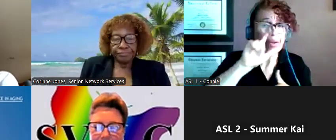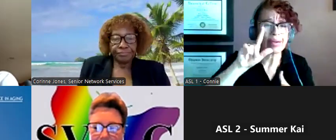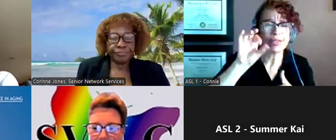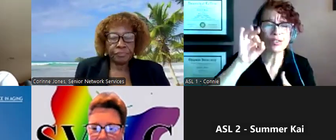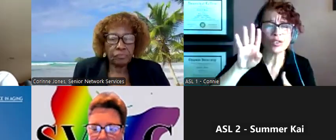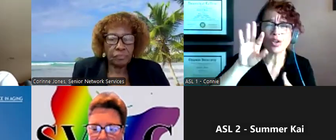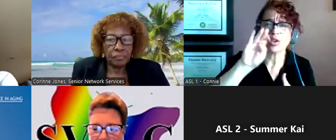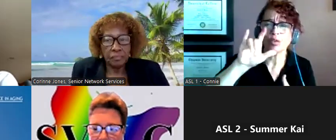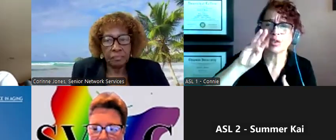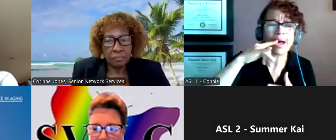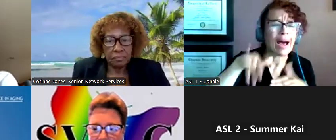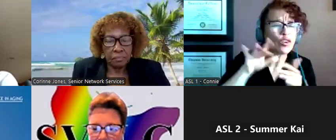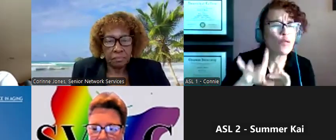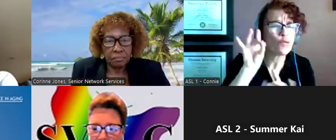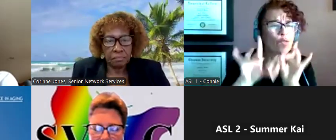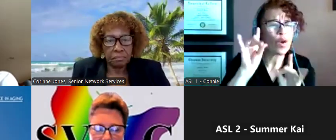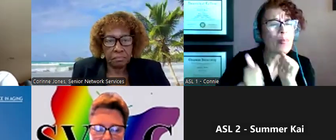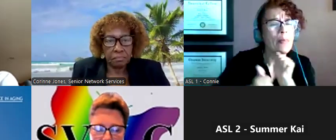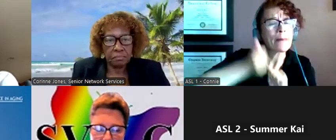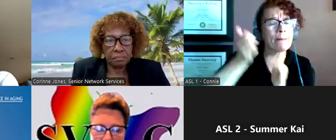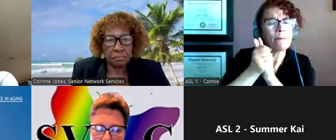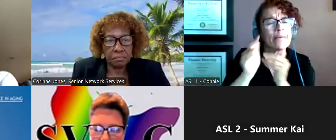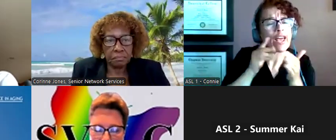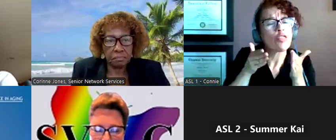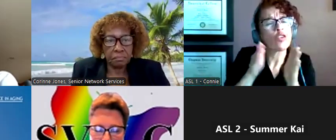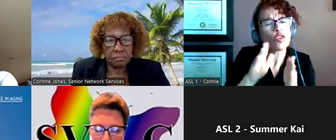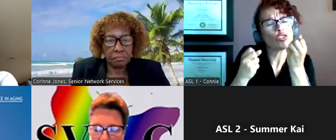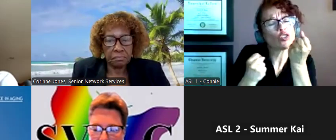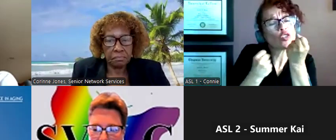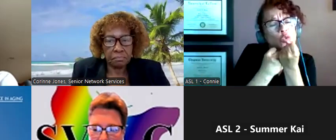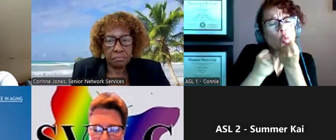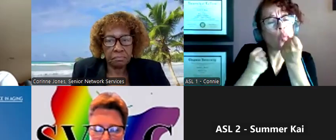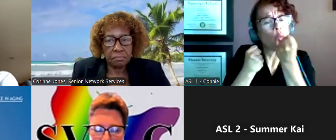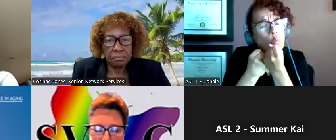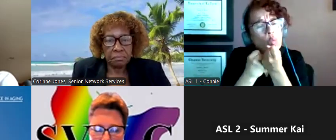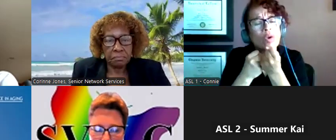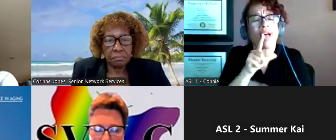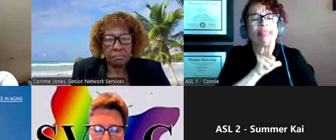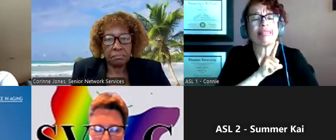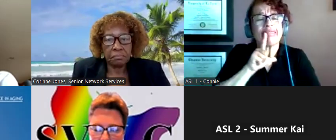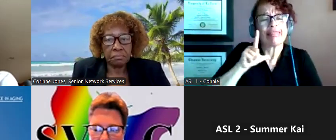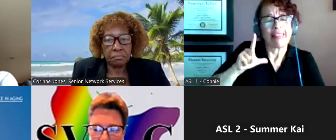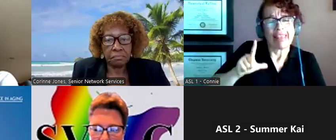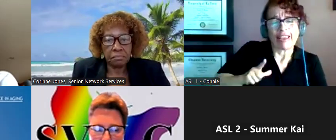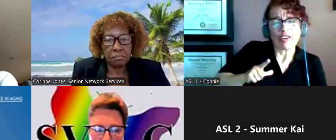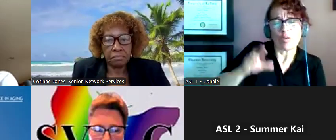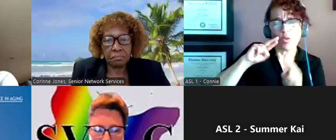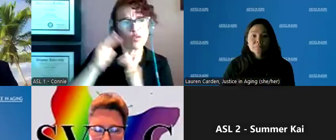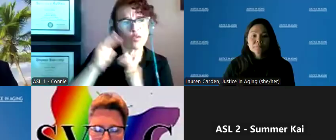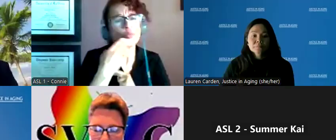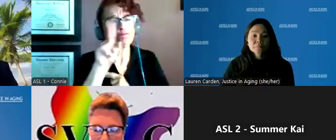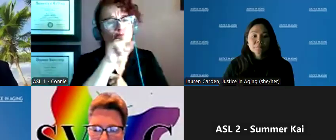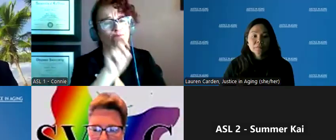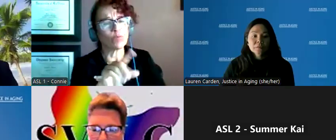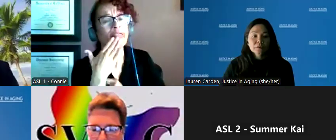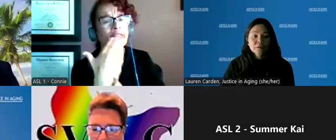how do you find the most effective ways to support the legislation that you reviewed? Thank you.